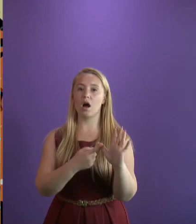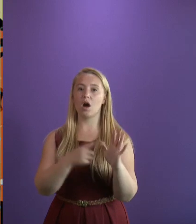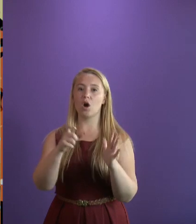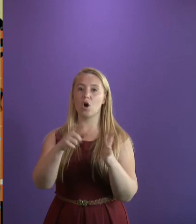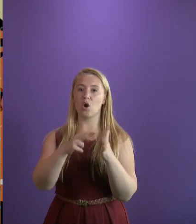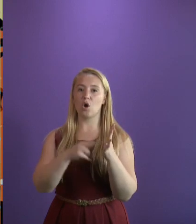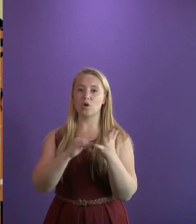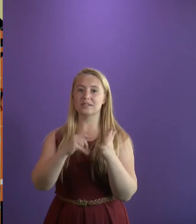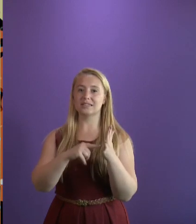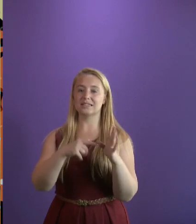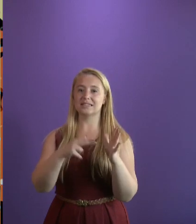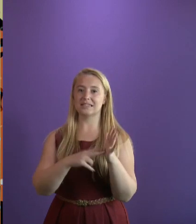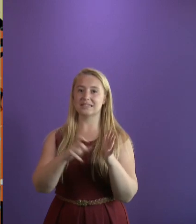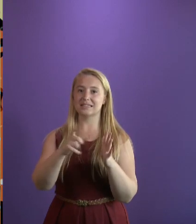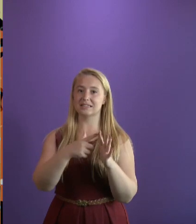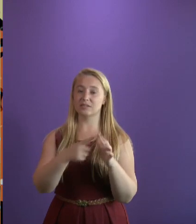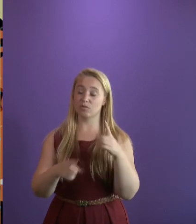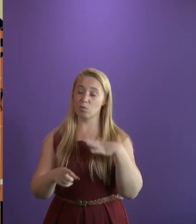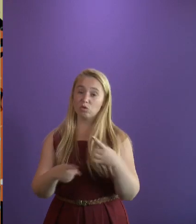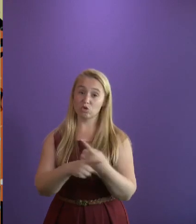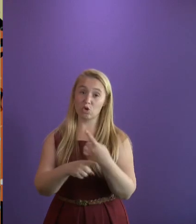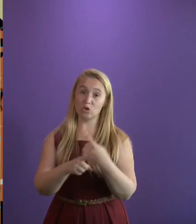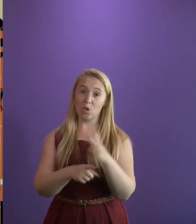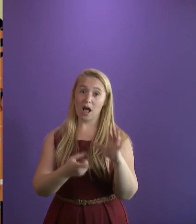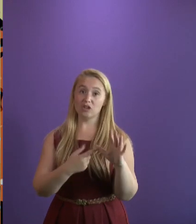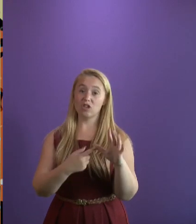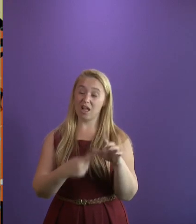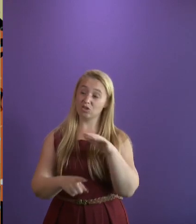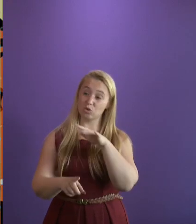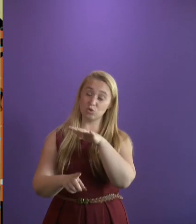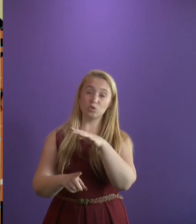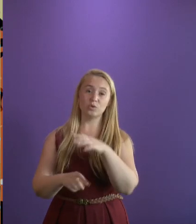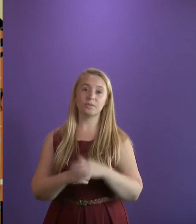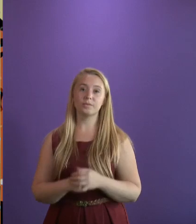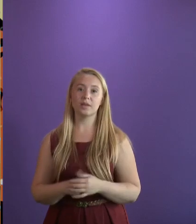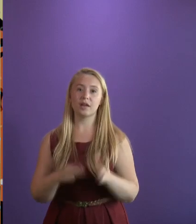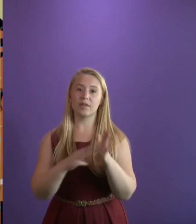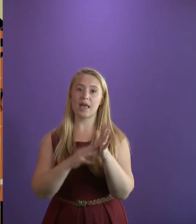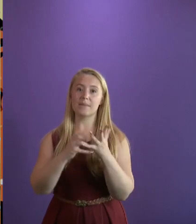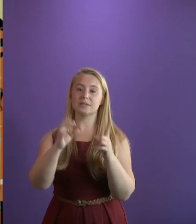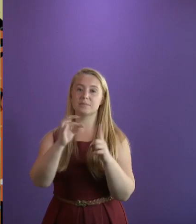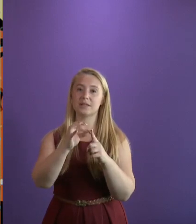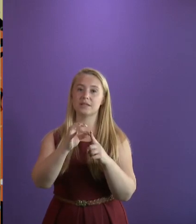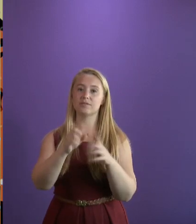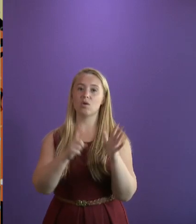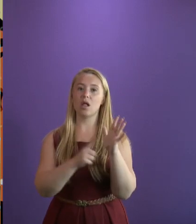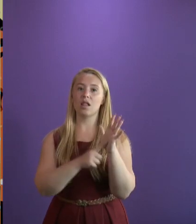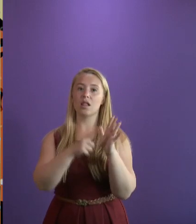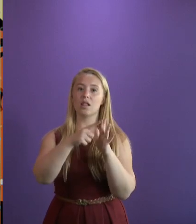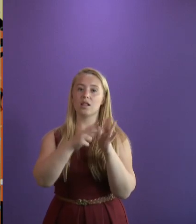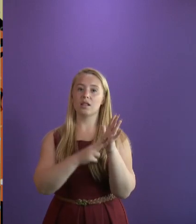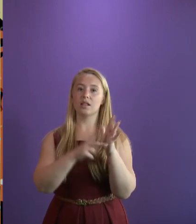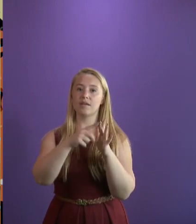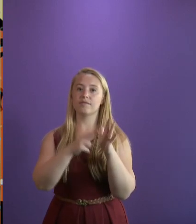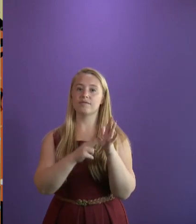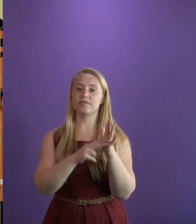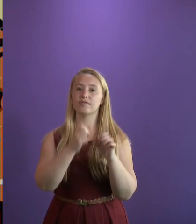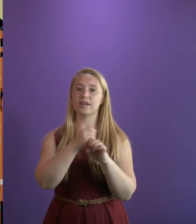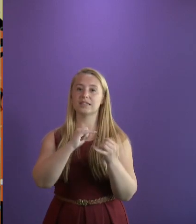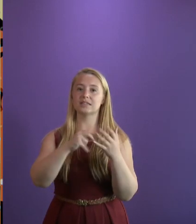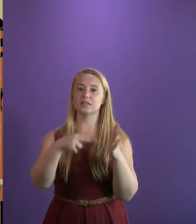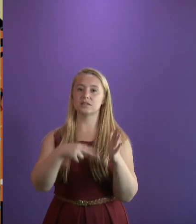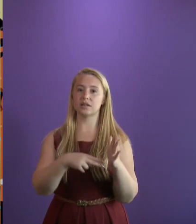somewhere. People want to grab her for a chat. Angela Constance, MSP for Livingston. And in Aberdeen